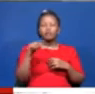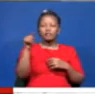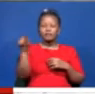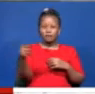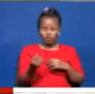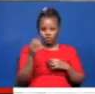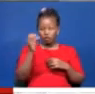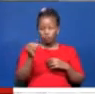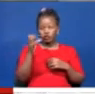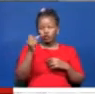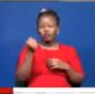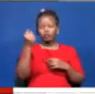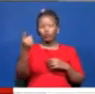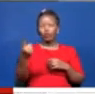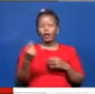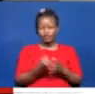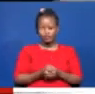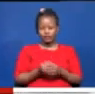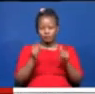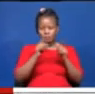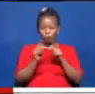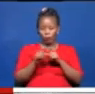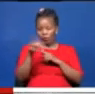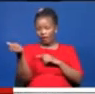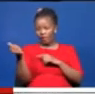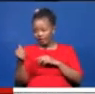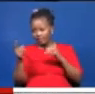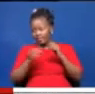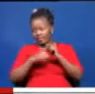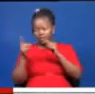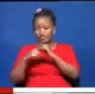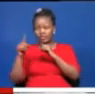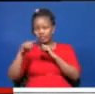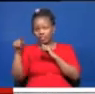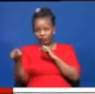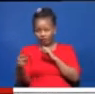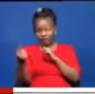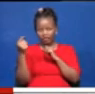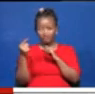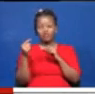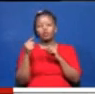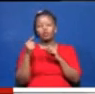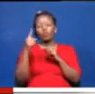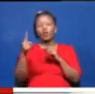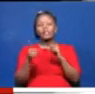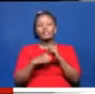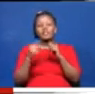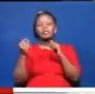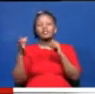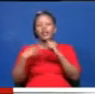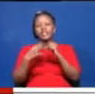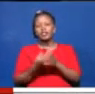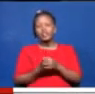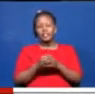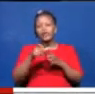125,551. Kuresoi South has 66,000 with 168. Kuresoi North on its part